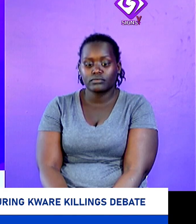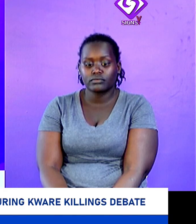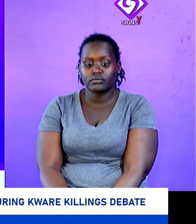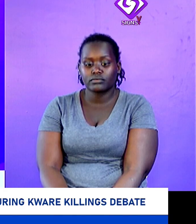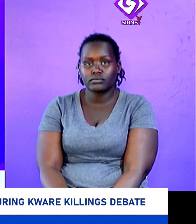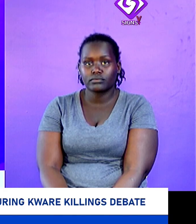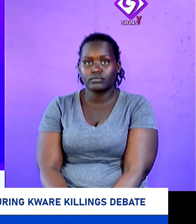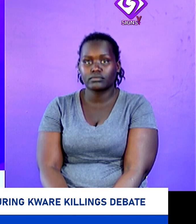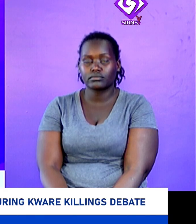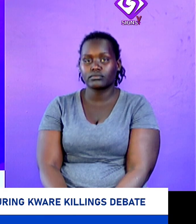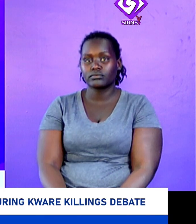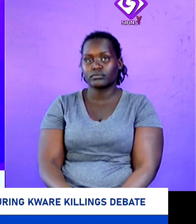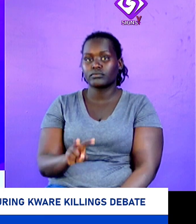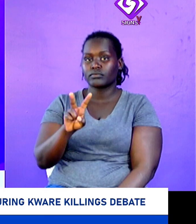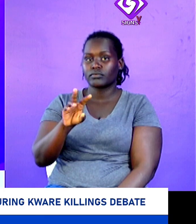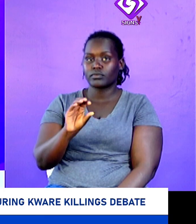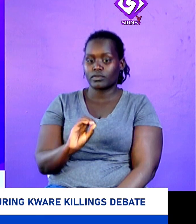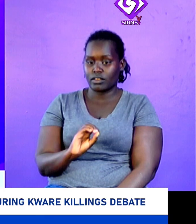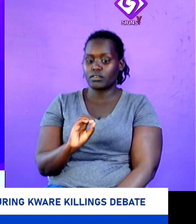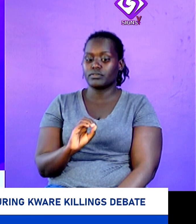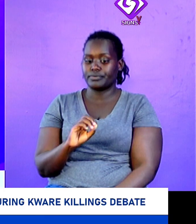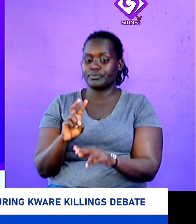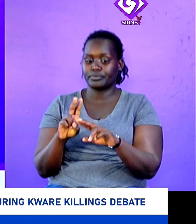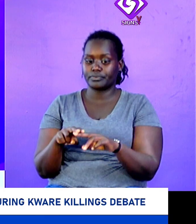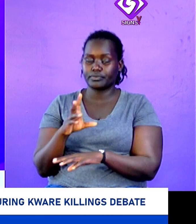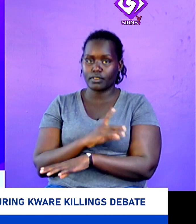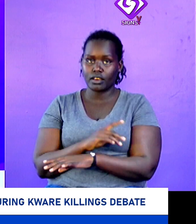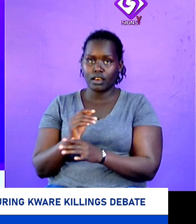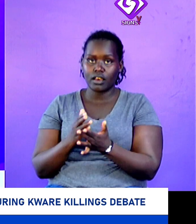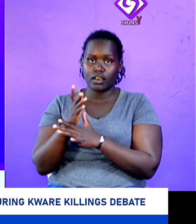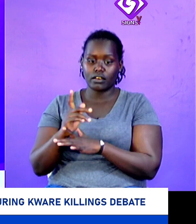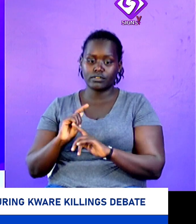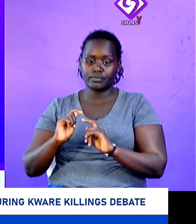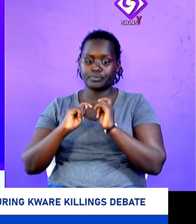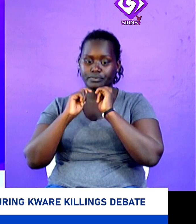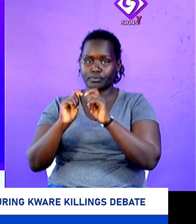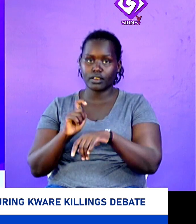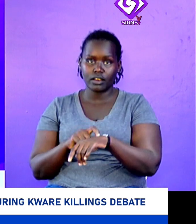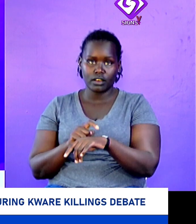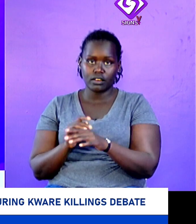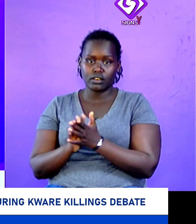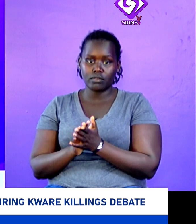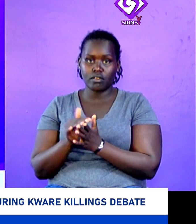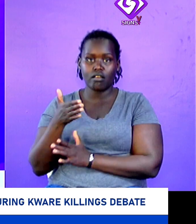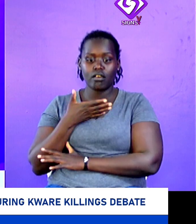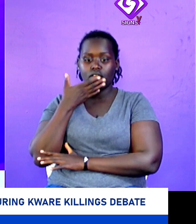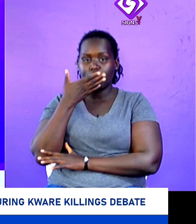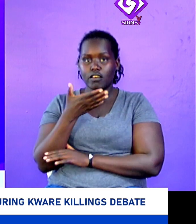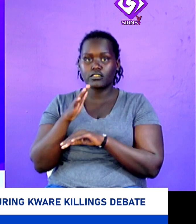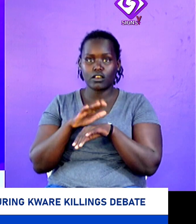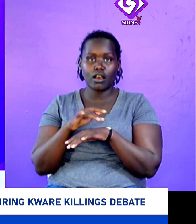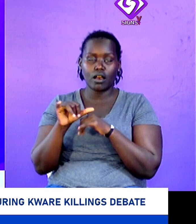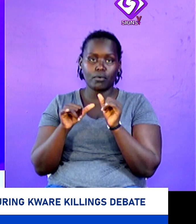For 20 sitting days after walking out in protest during a ministerial response on the